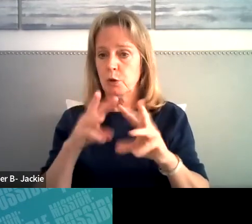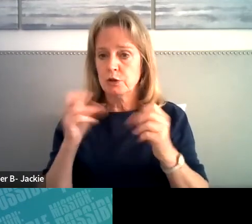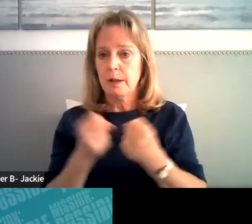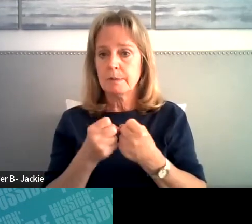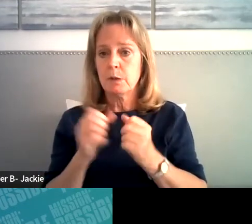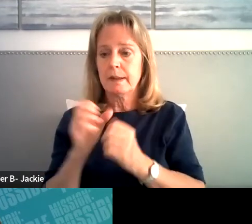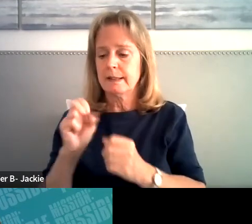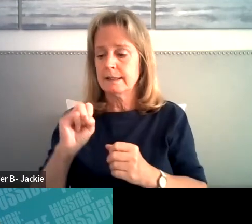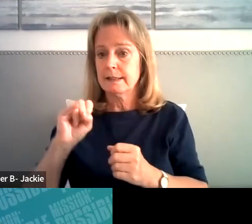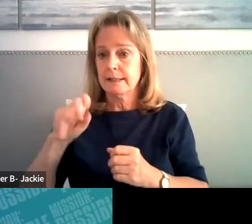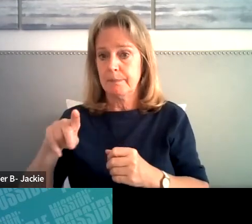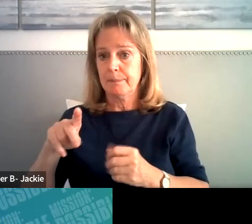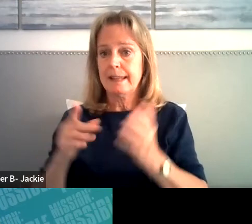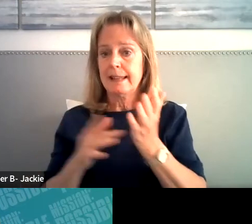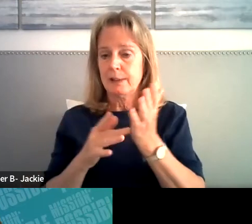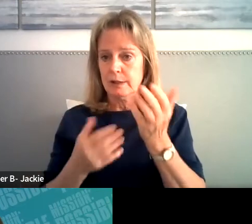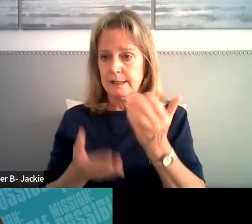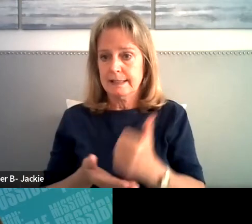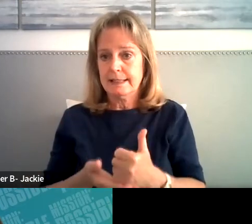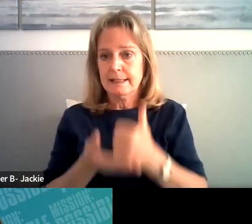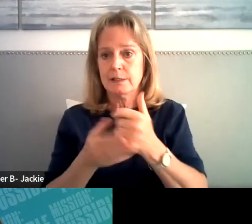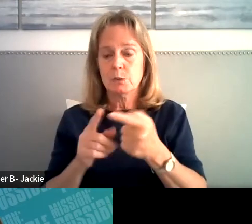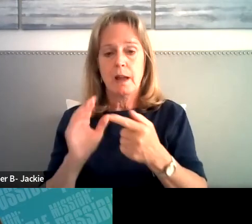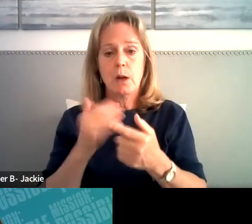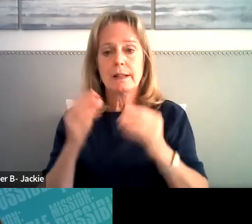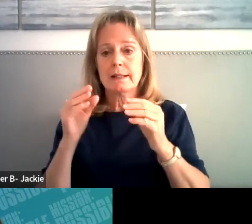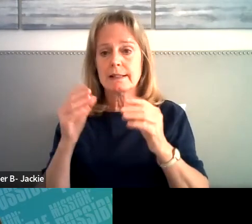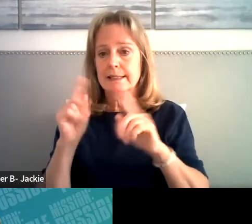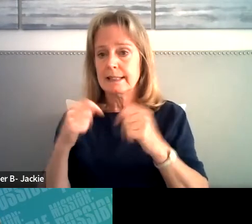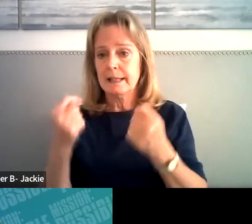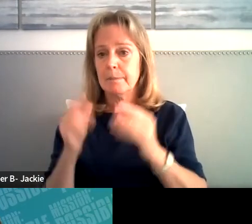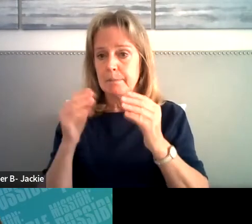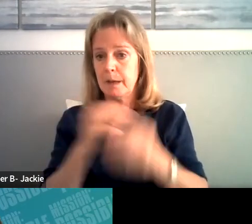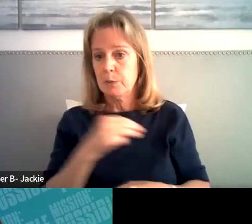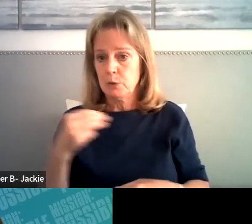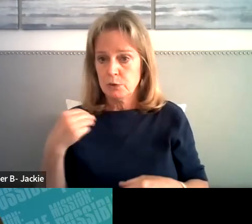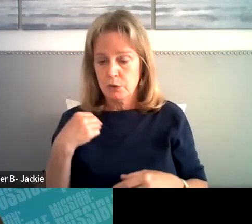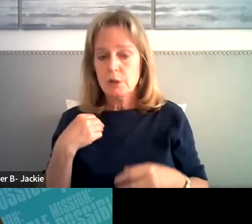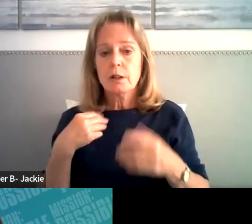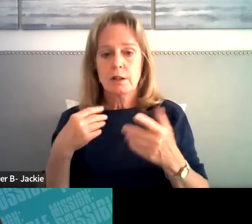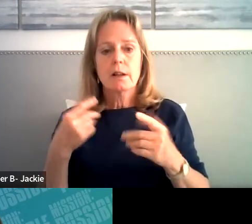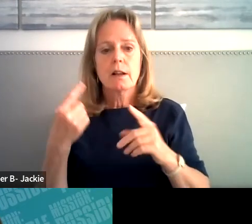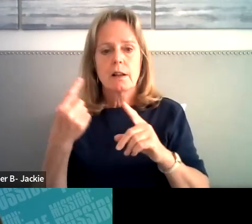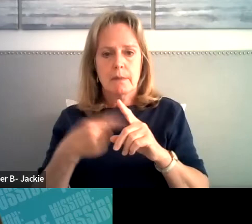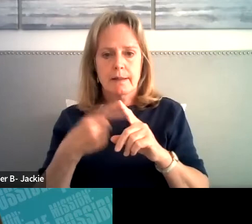SIP that provided technical assistance to our team members. And this monthly technical assistance guided all of us